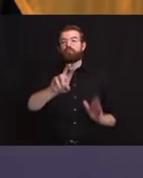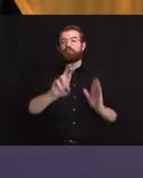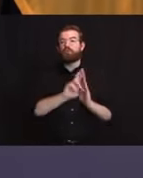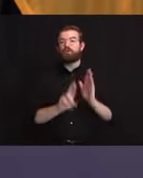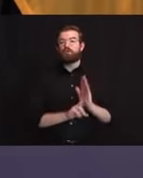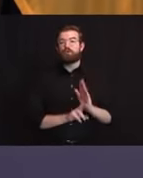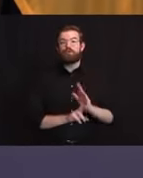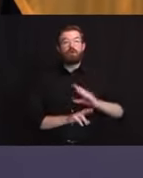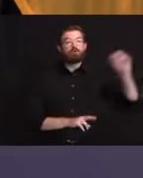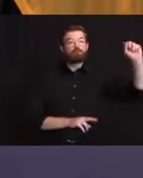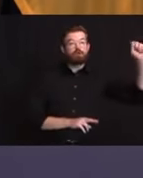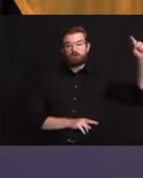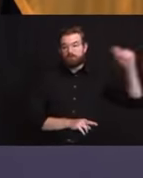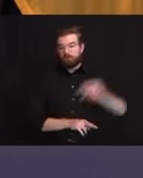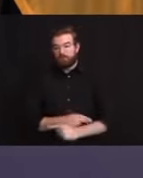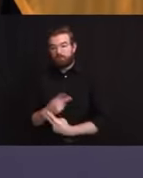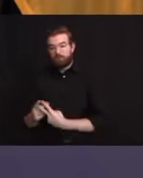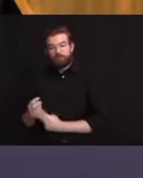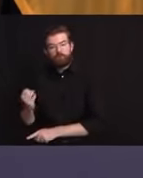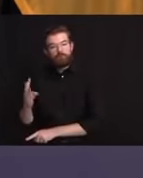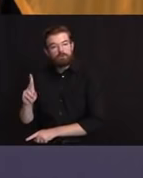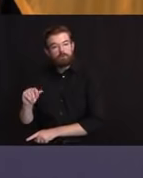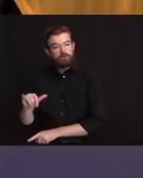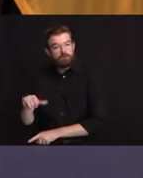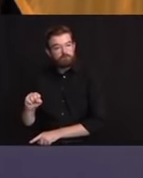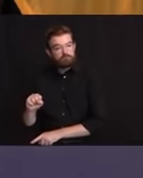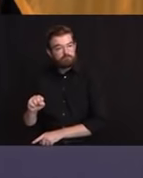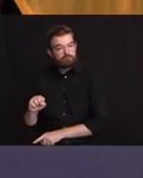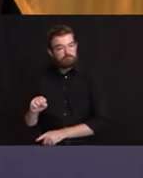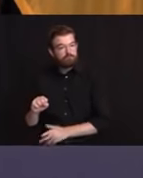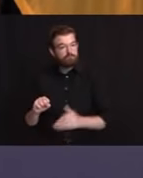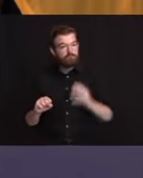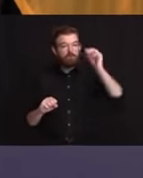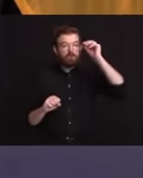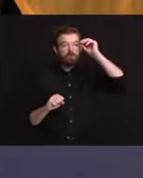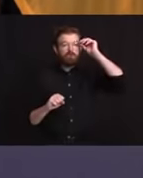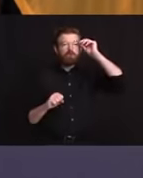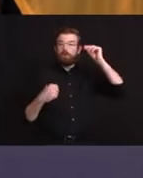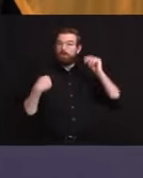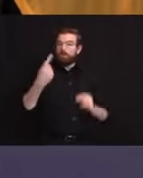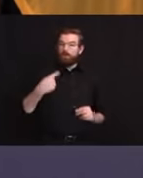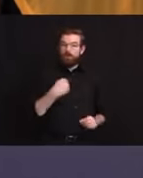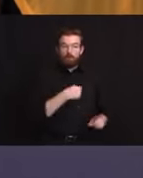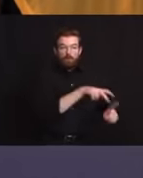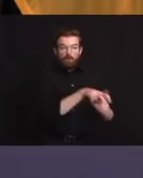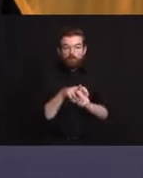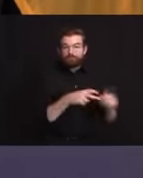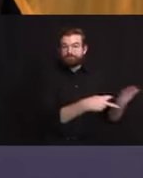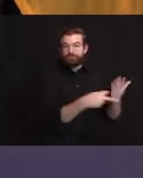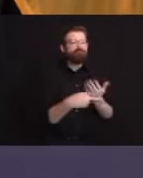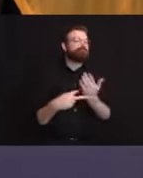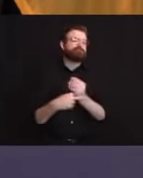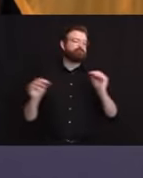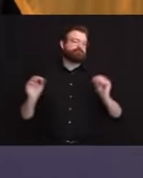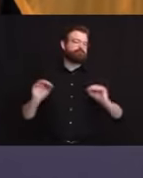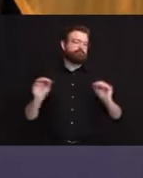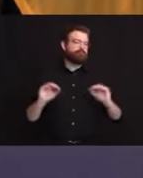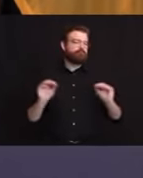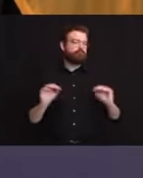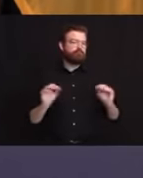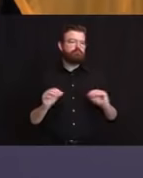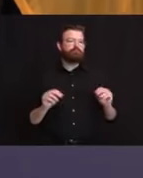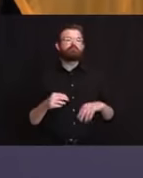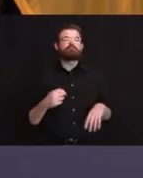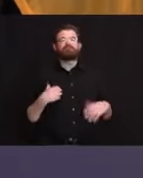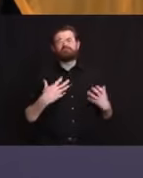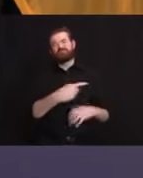gone after anybody yet over this. Judy's saying no. But we also, in fairness, we're asking for personal responsibility. And this, as